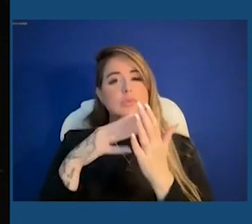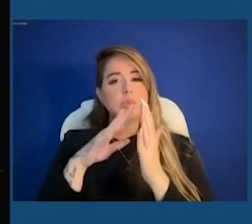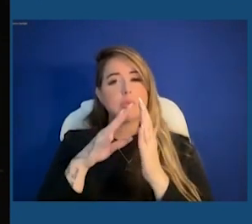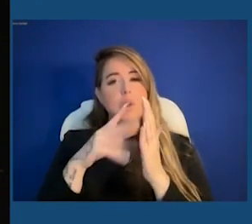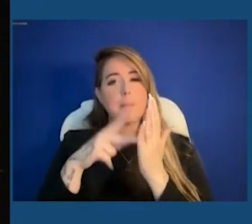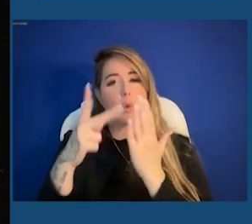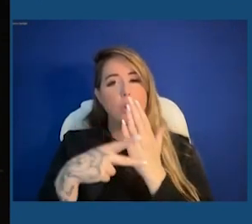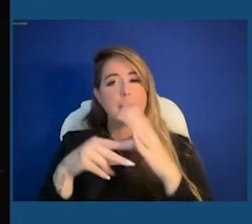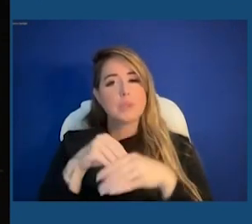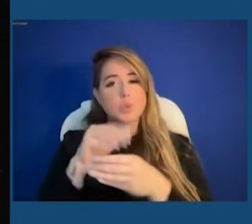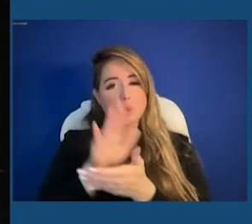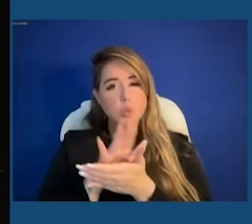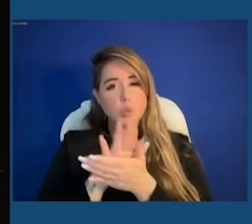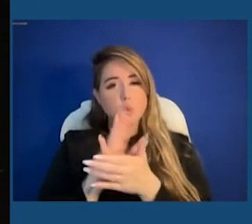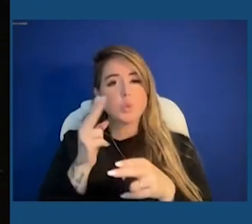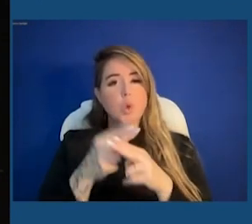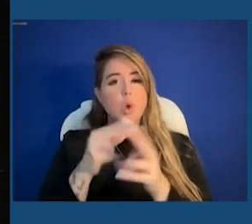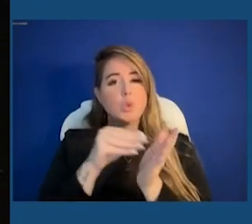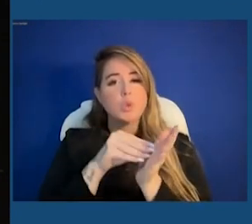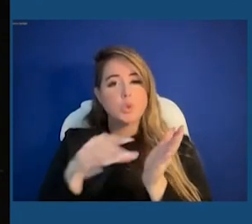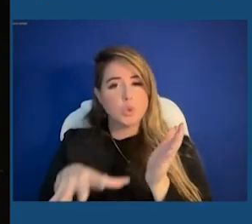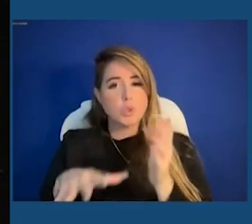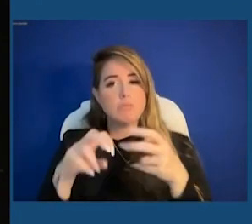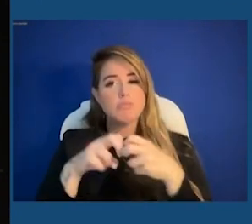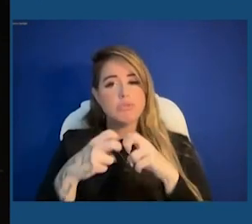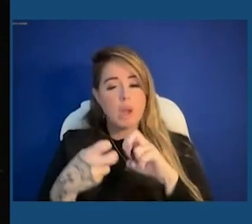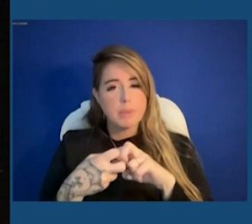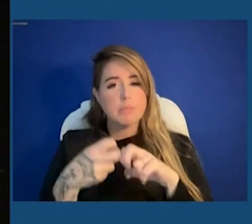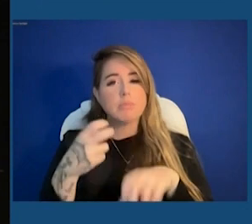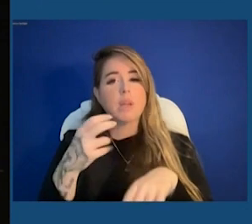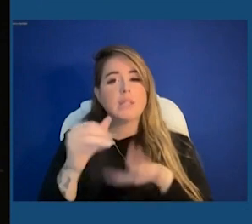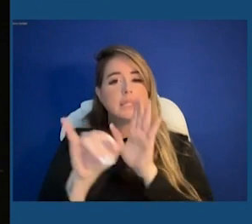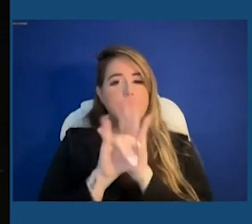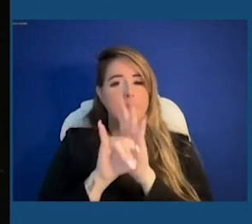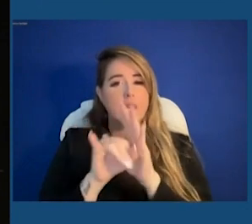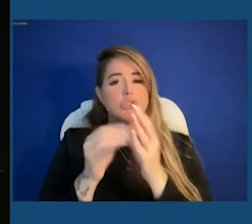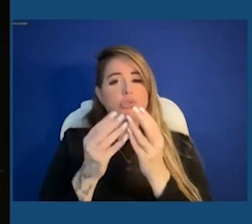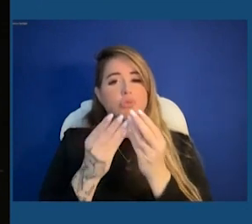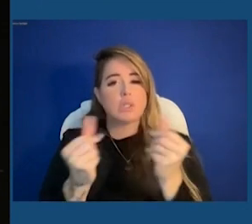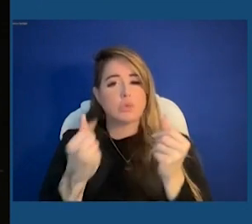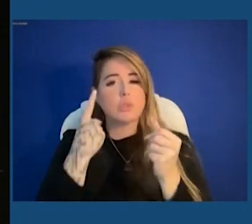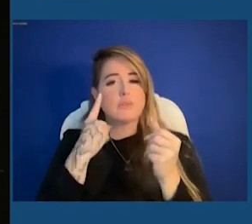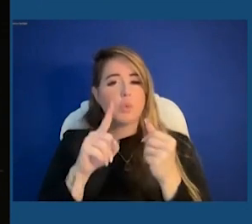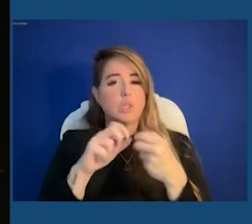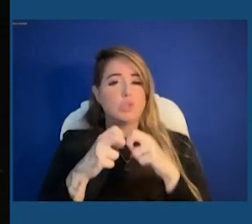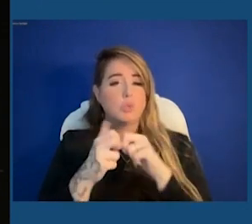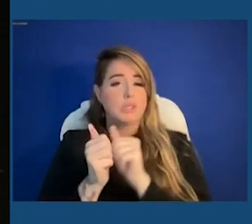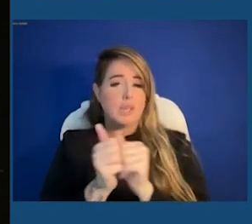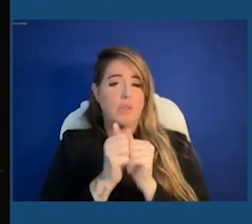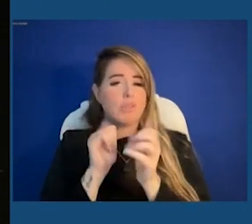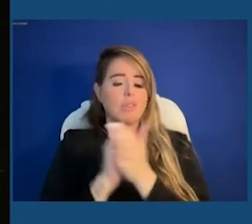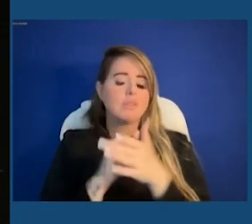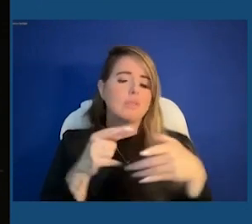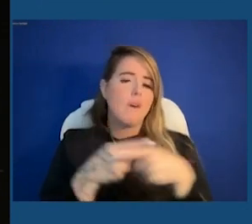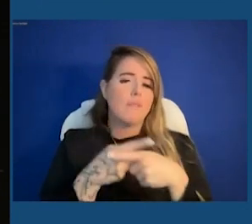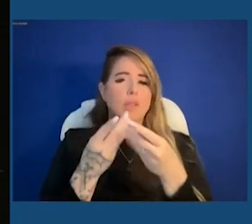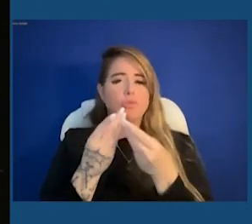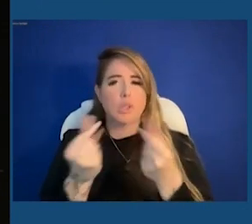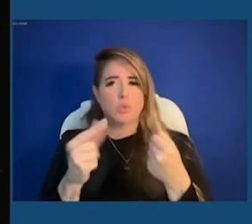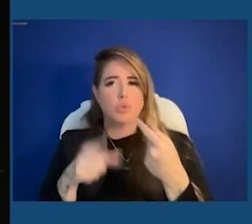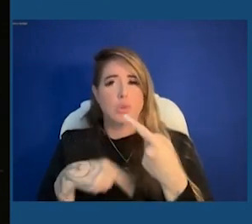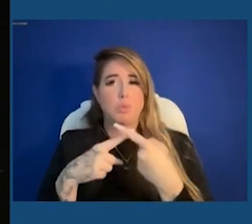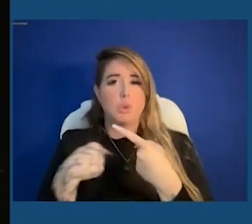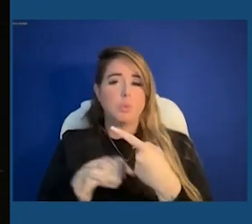called the Student Problem Identification and Resolution of Issues Together, which is actually a conflict resolution when there have been